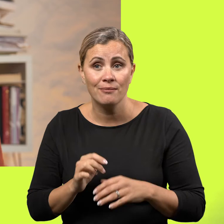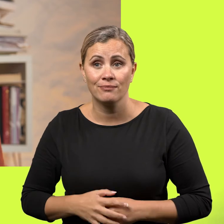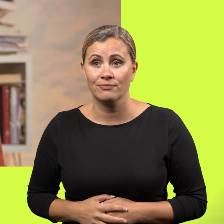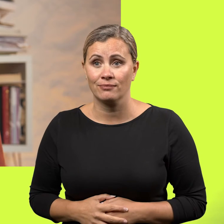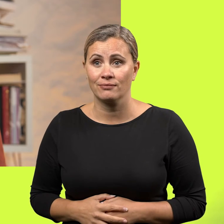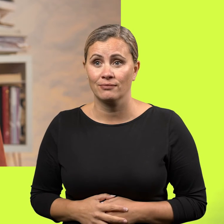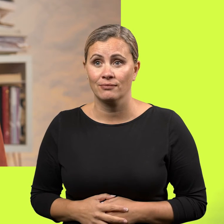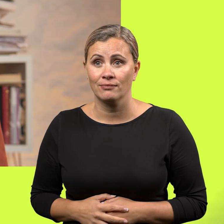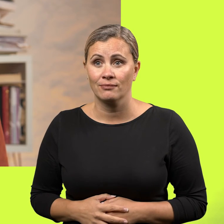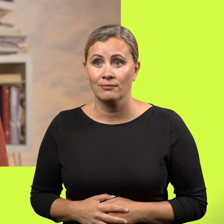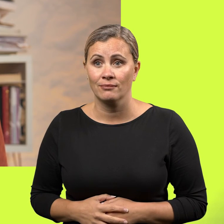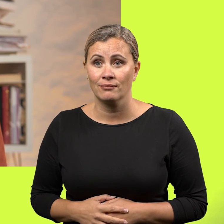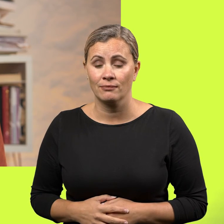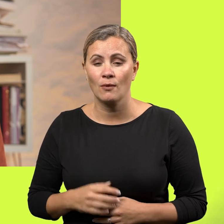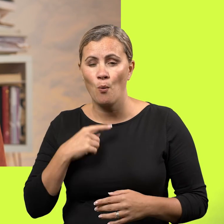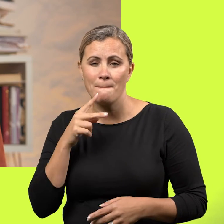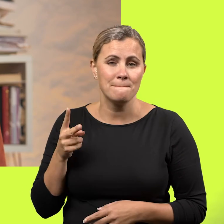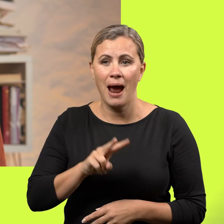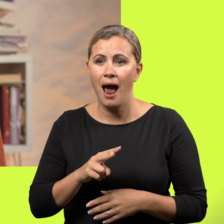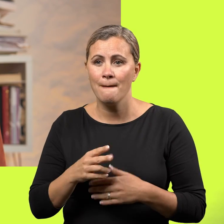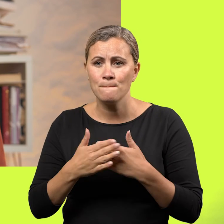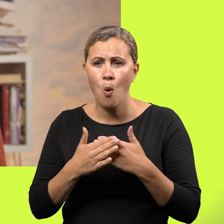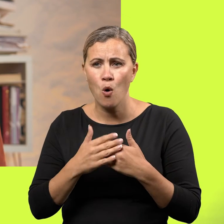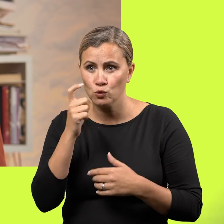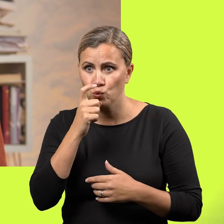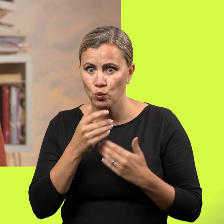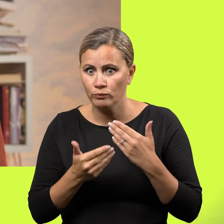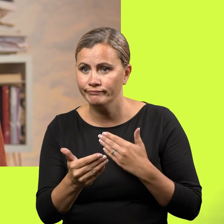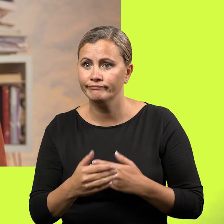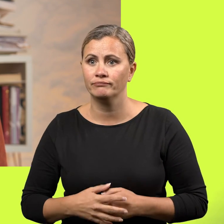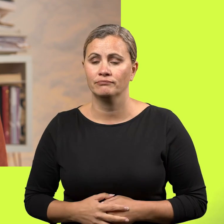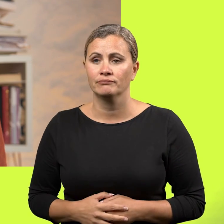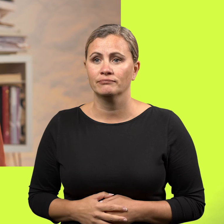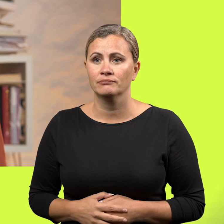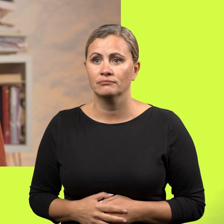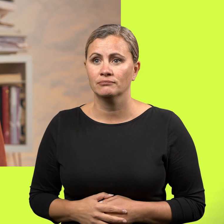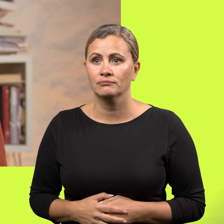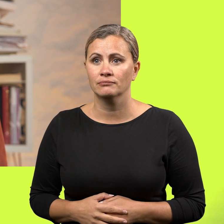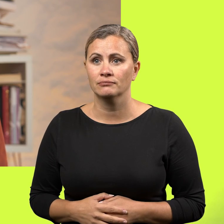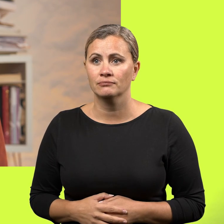I'll be back with more soon. Gwyliwch and ofalus.